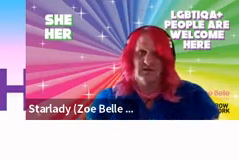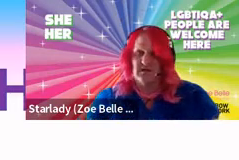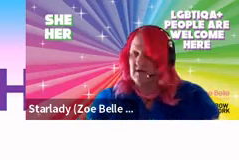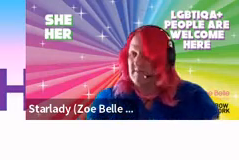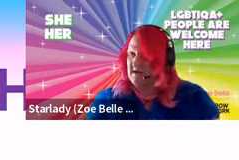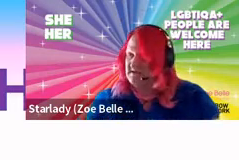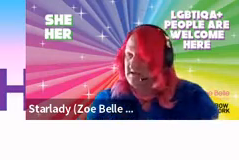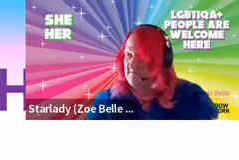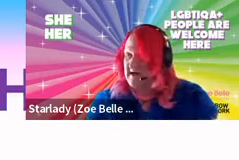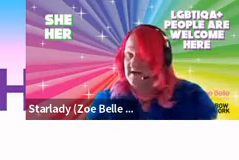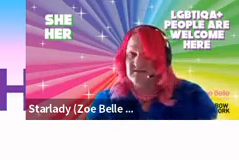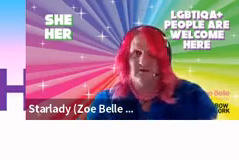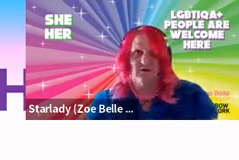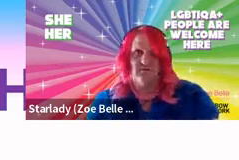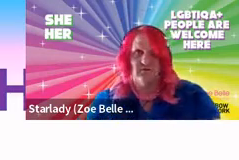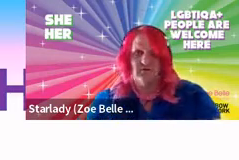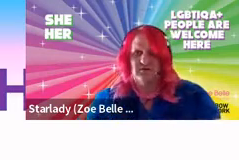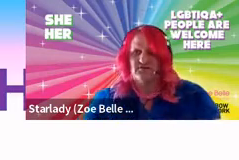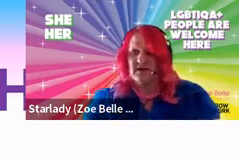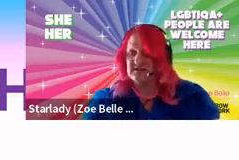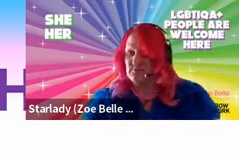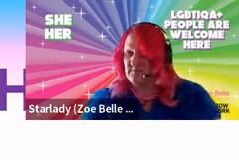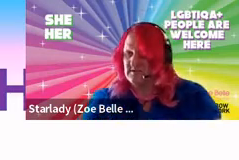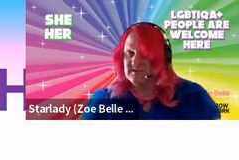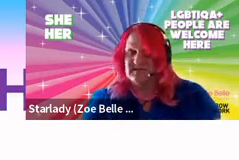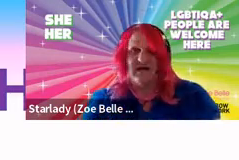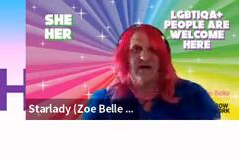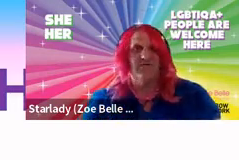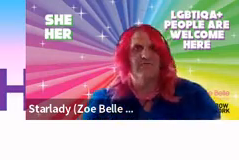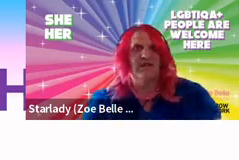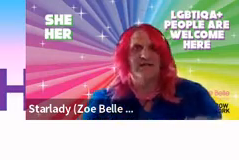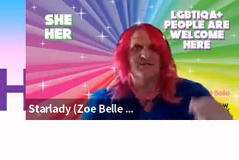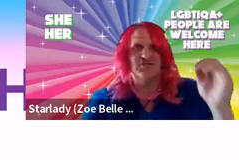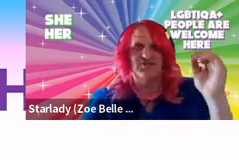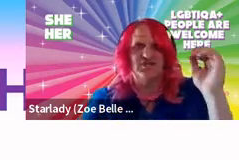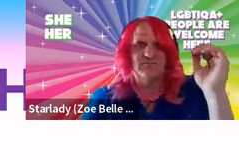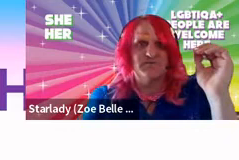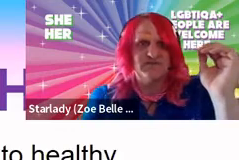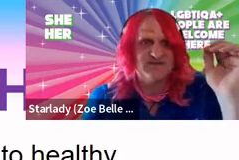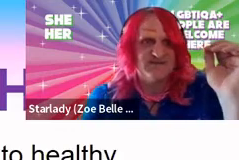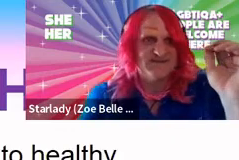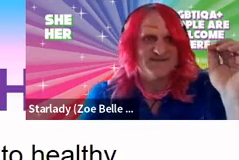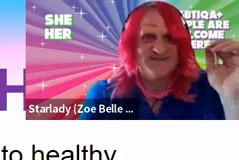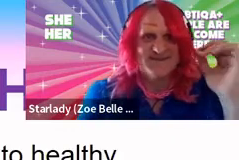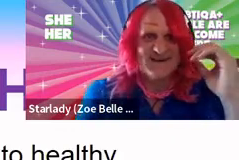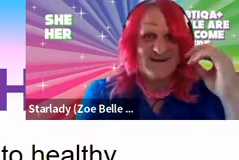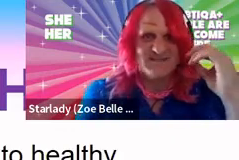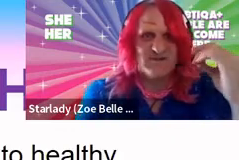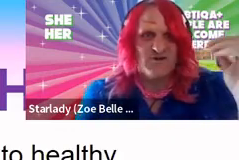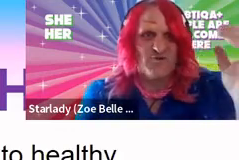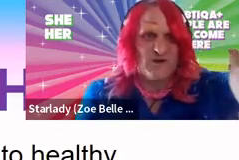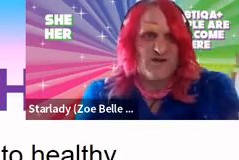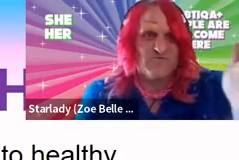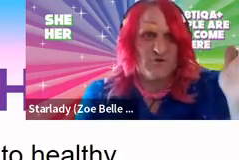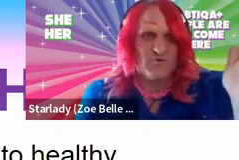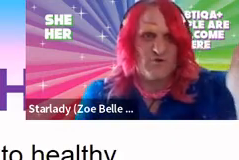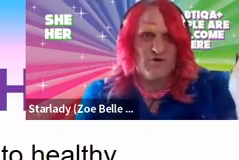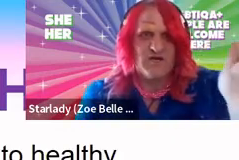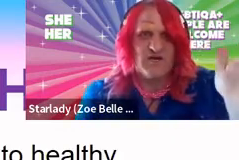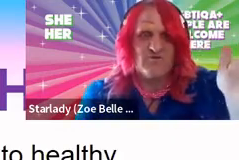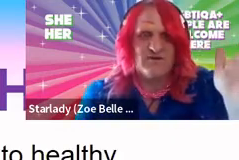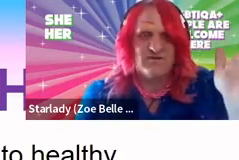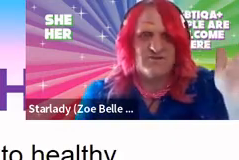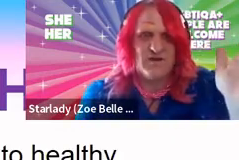important to be thinking about its impacts on trans women's relationships. And so when